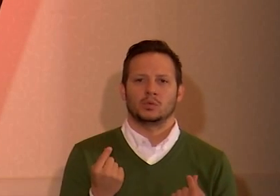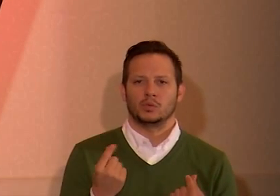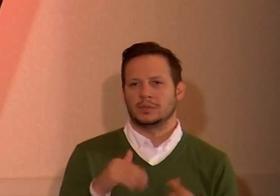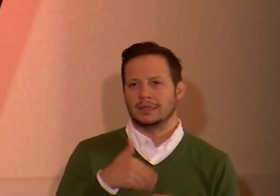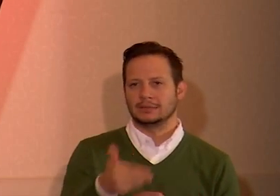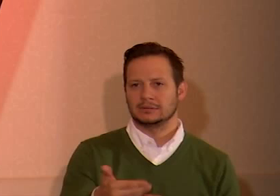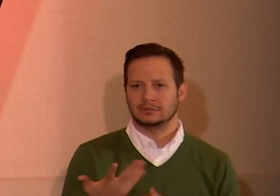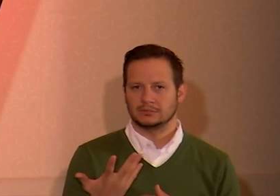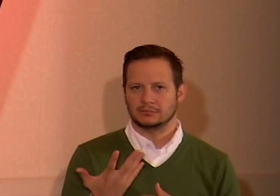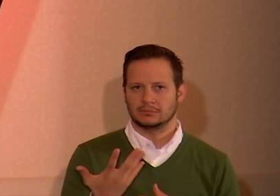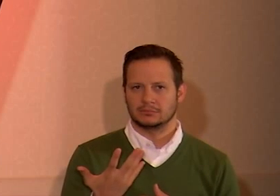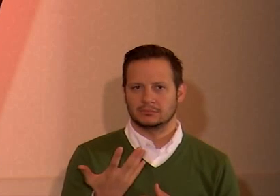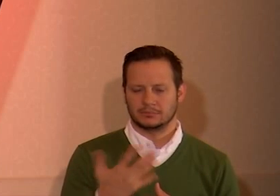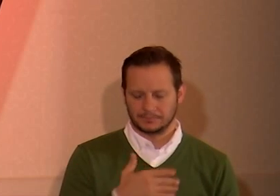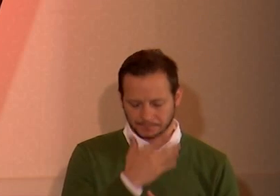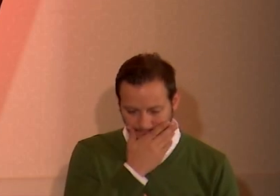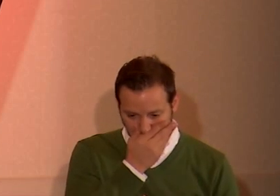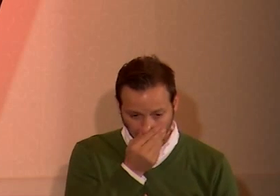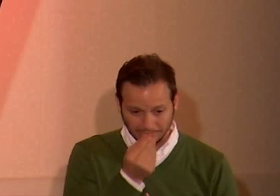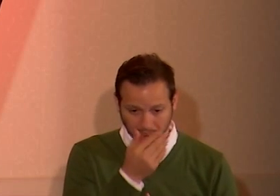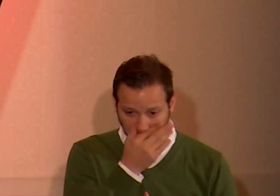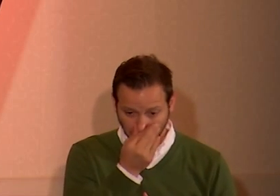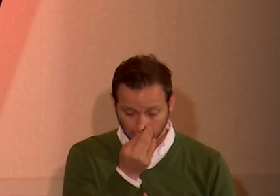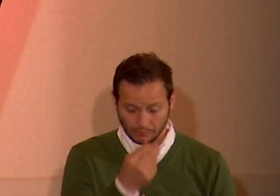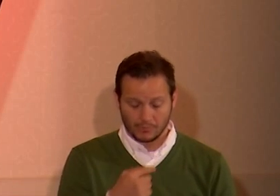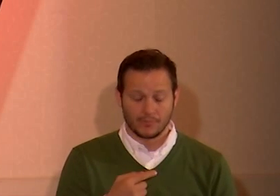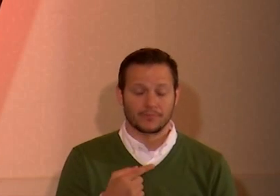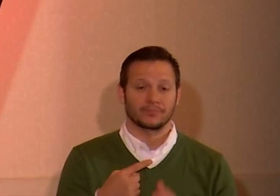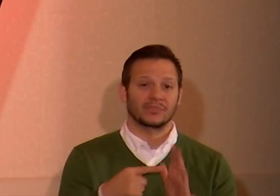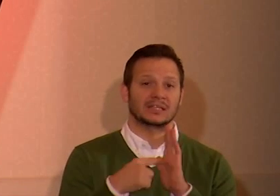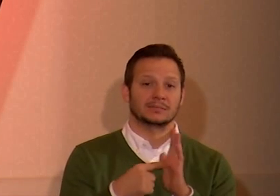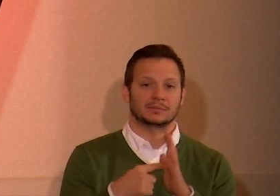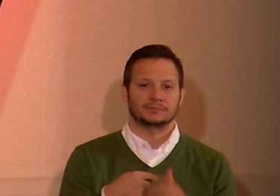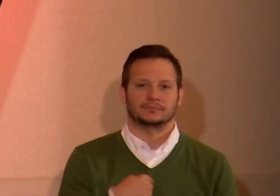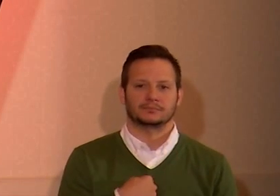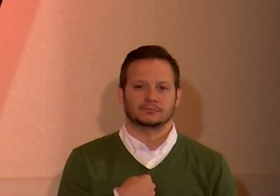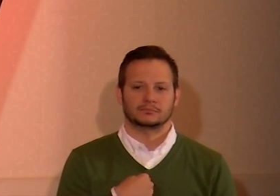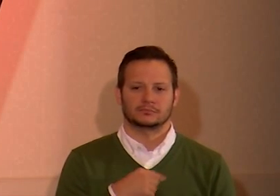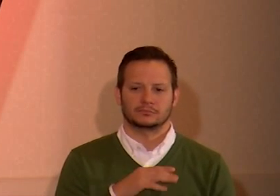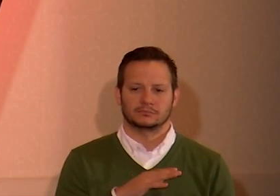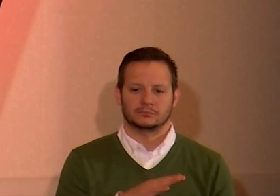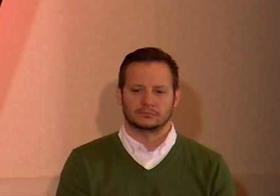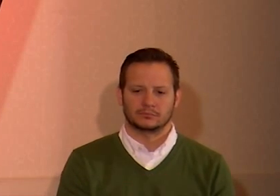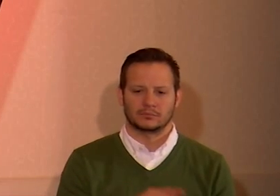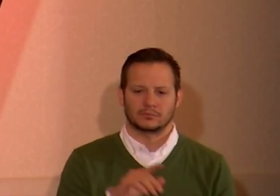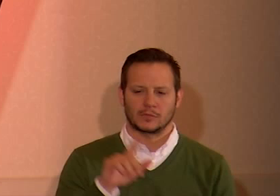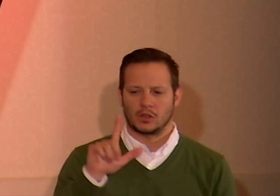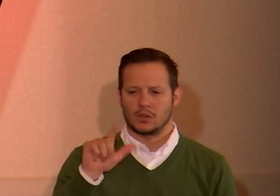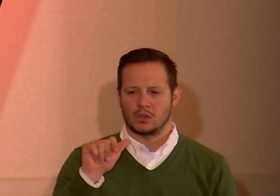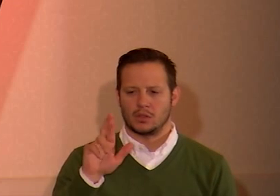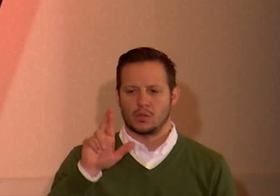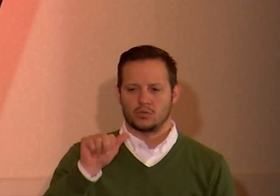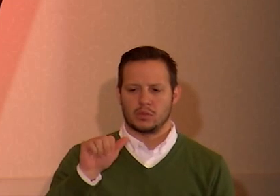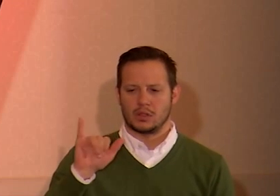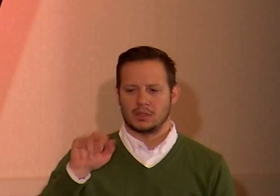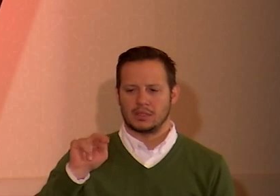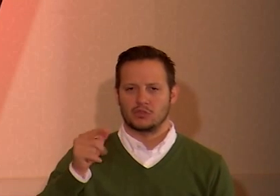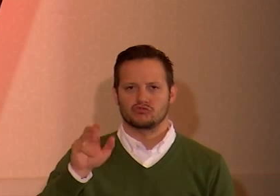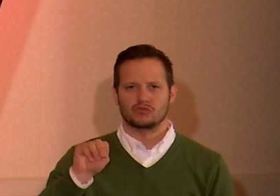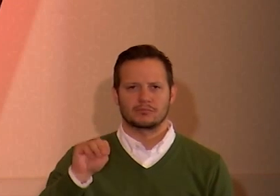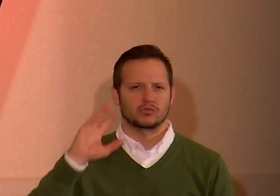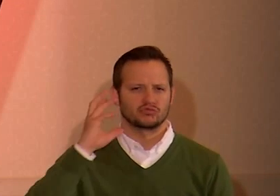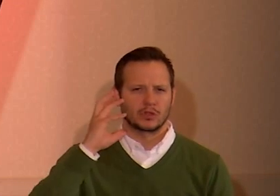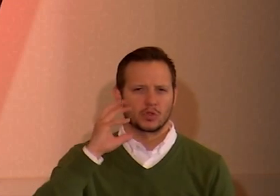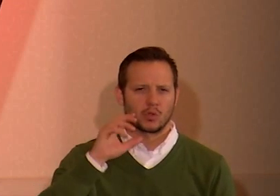bottom. I was, for example, on the Laura Ingraham radio show a month ago or so